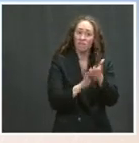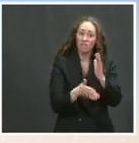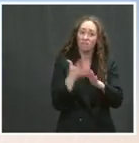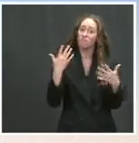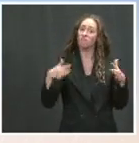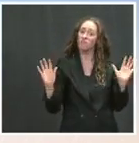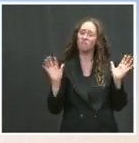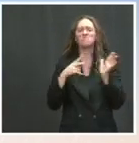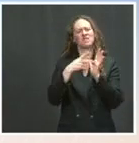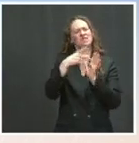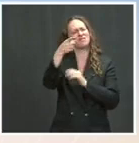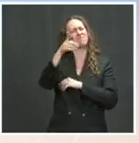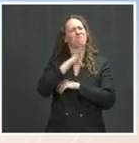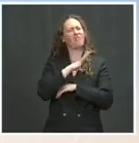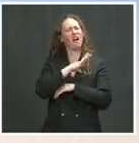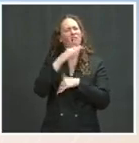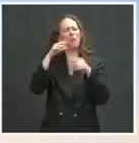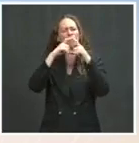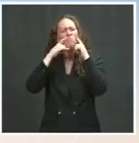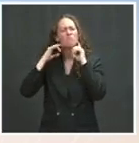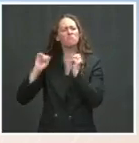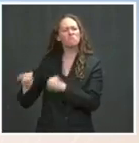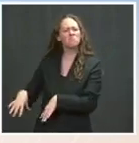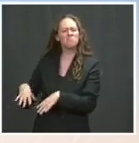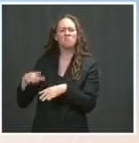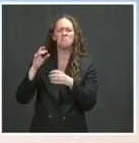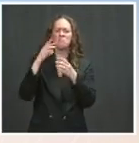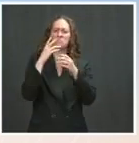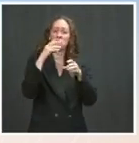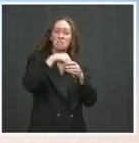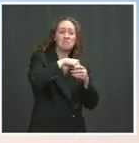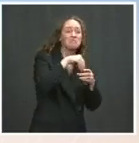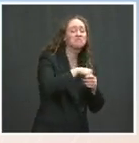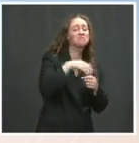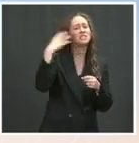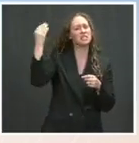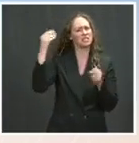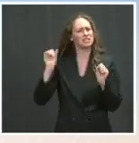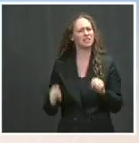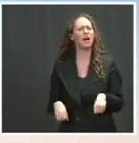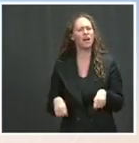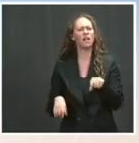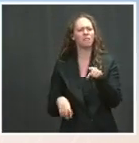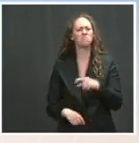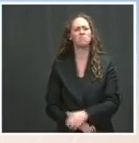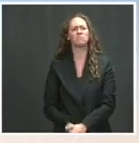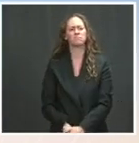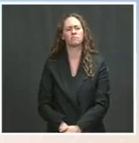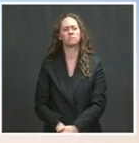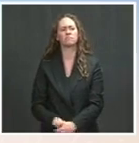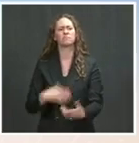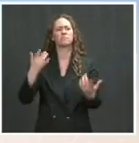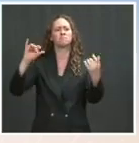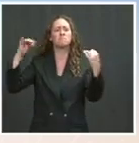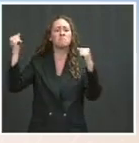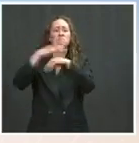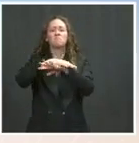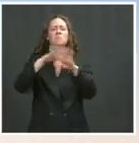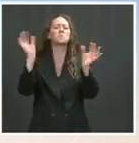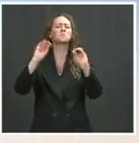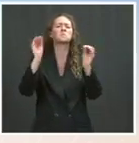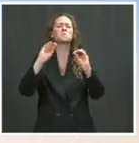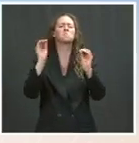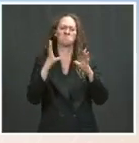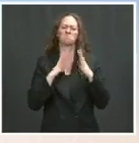wear a mask inside, outside, and when you're not in large public gatherings. There's going to be a